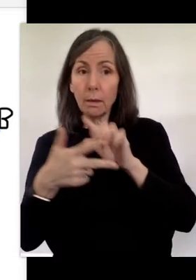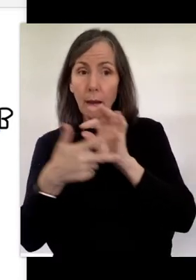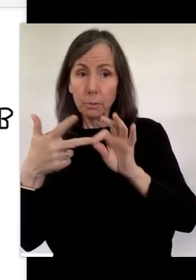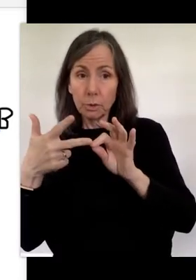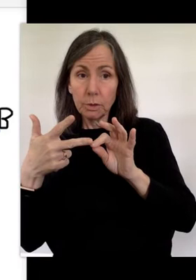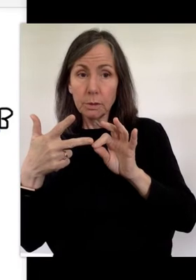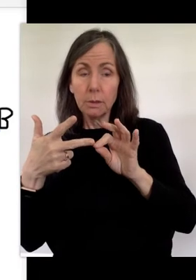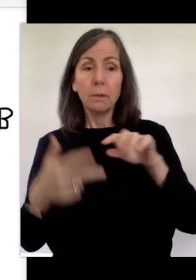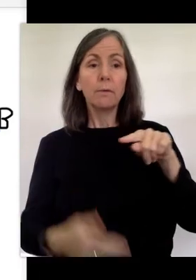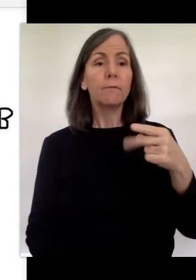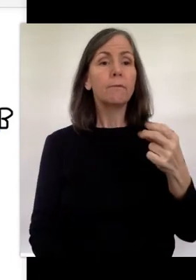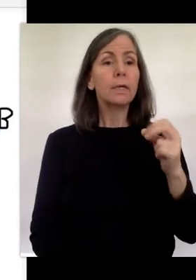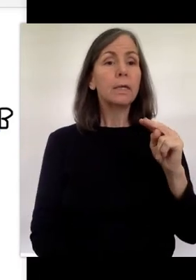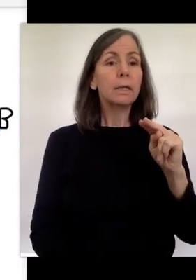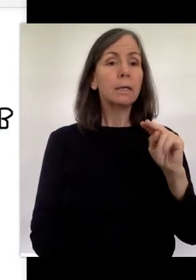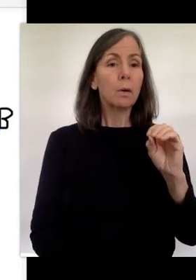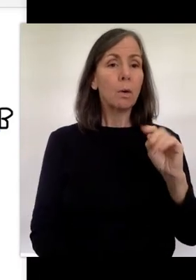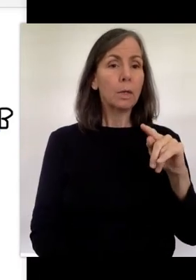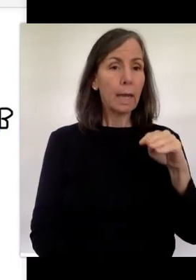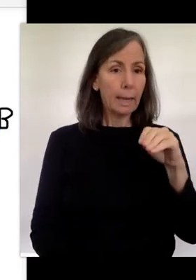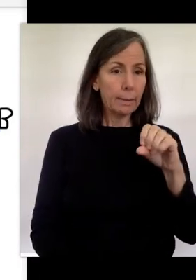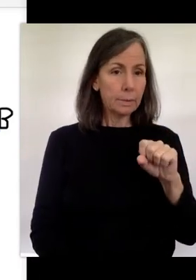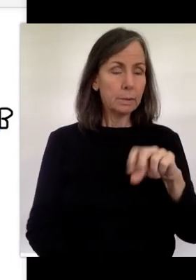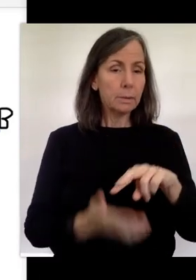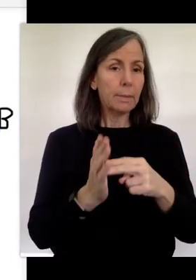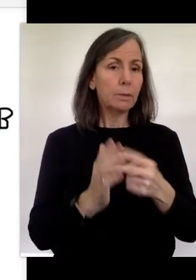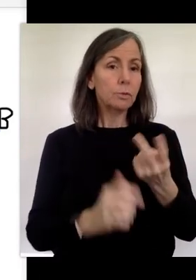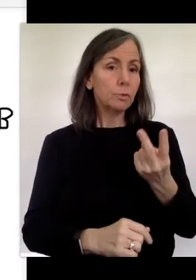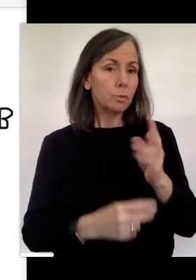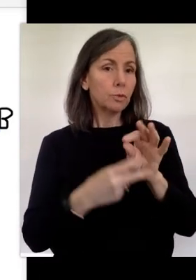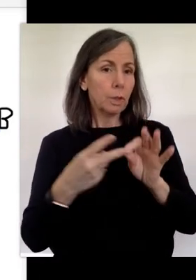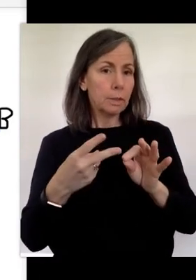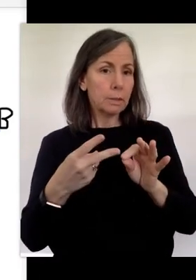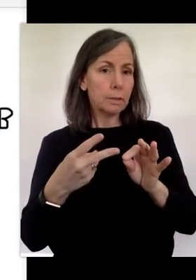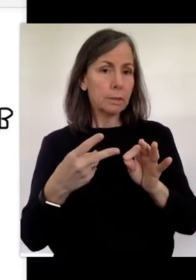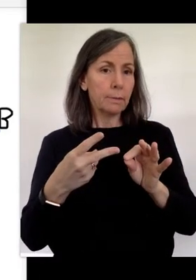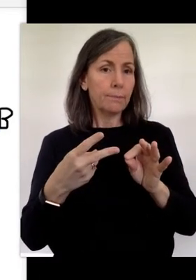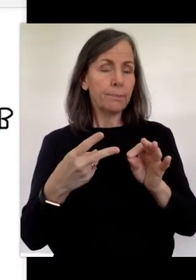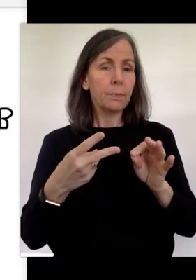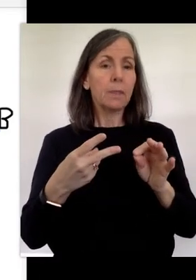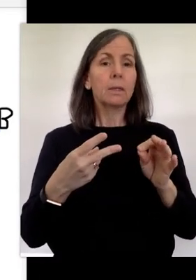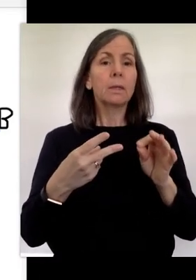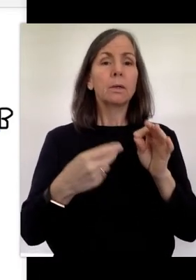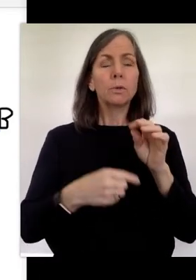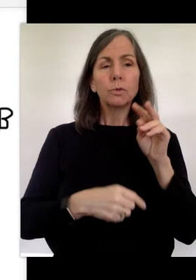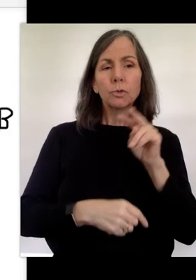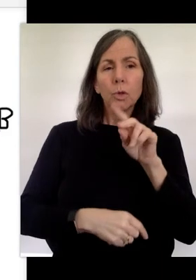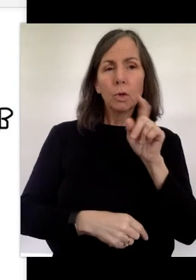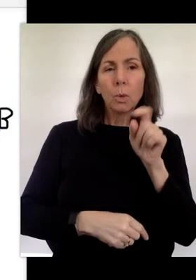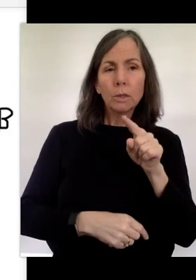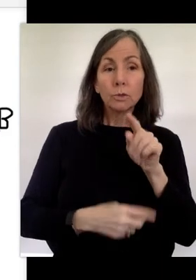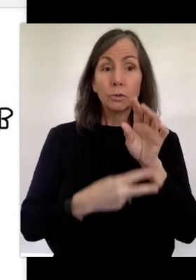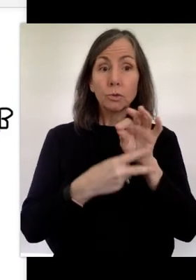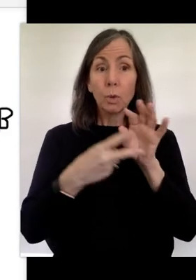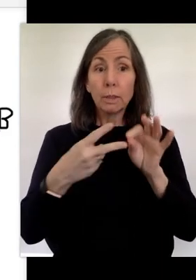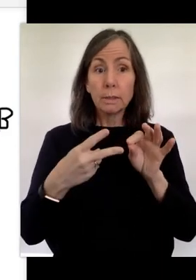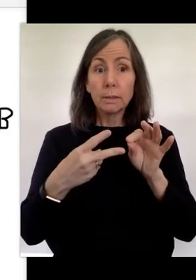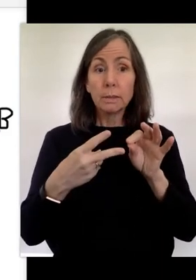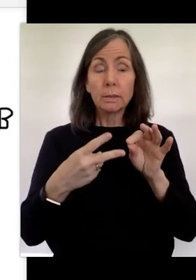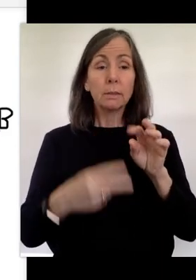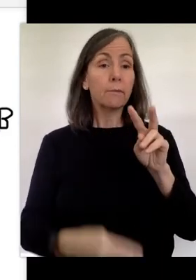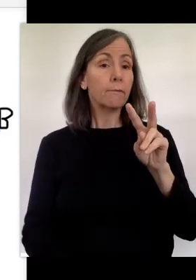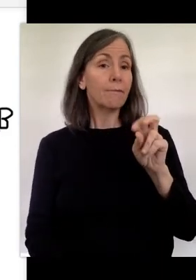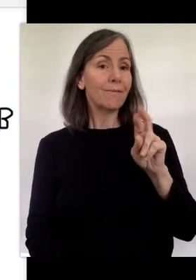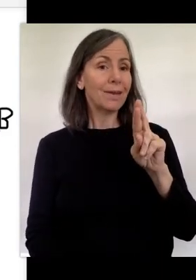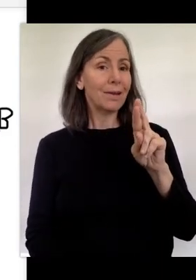the problem I give you. It says brown fur is dominant over white fur. So the choices, the variation